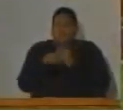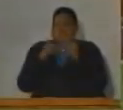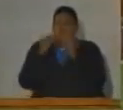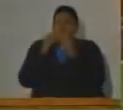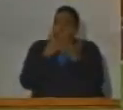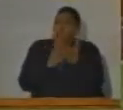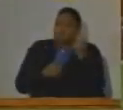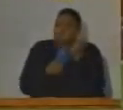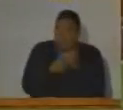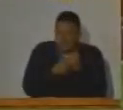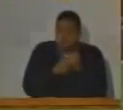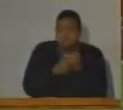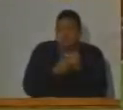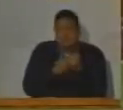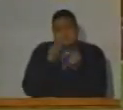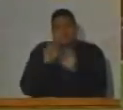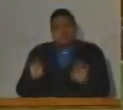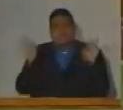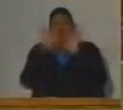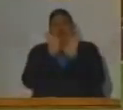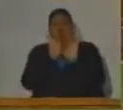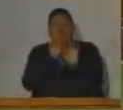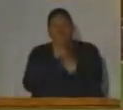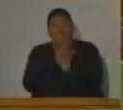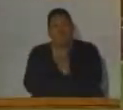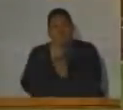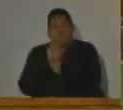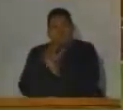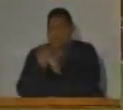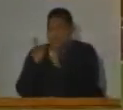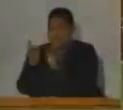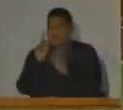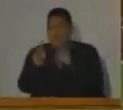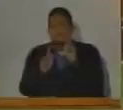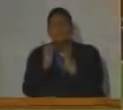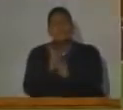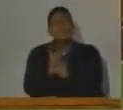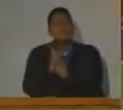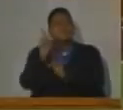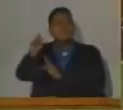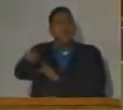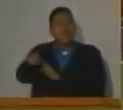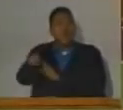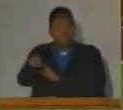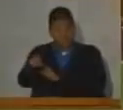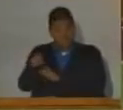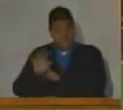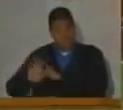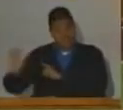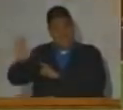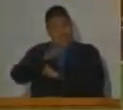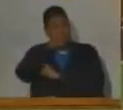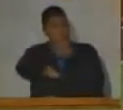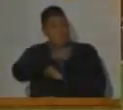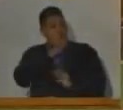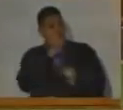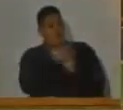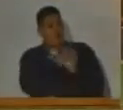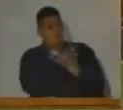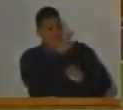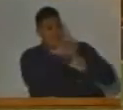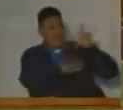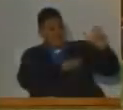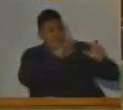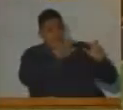trust. It is important that commitments to the people are kept, because their own commitment to an investment